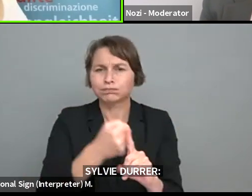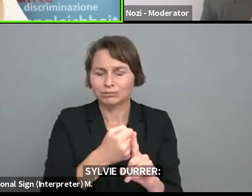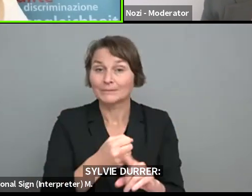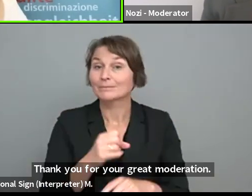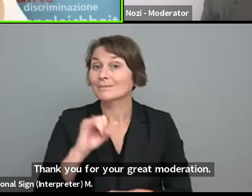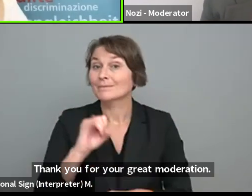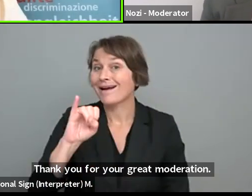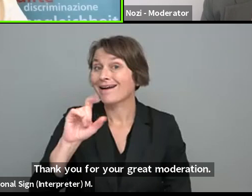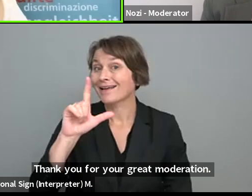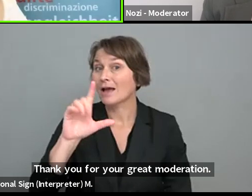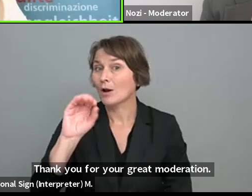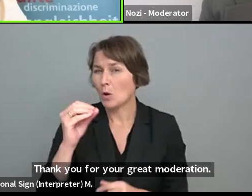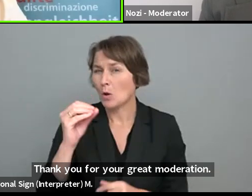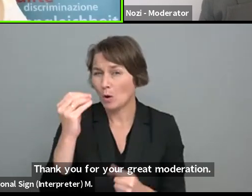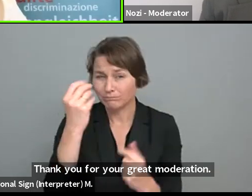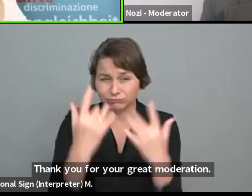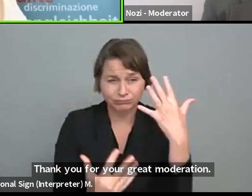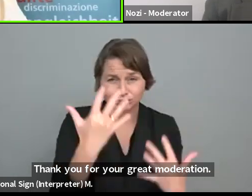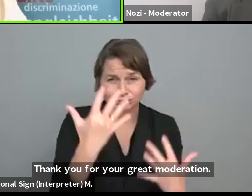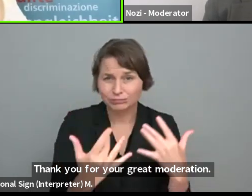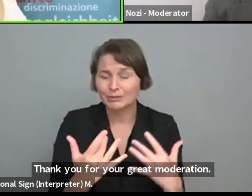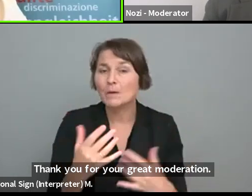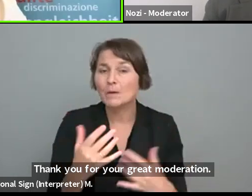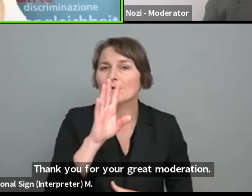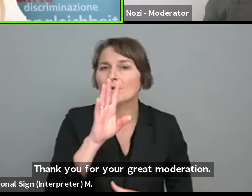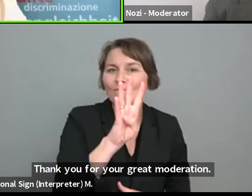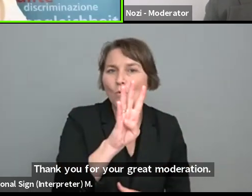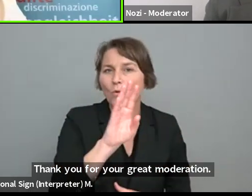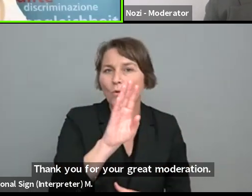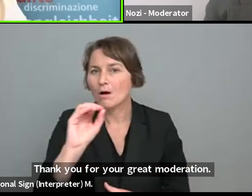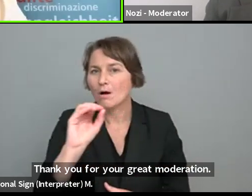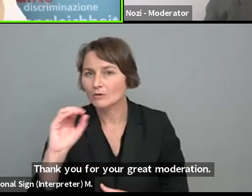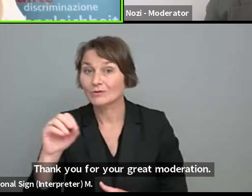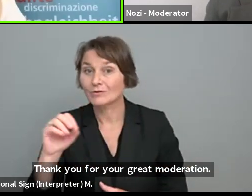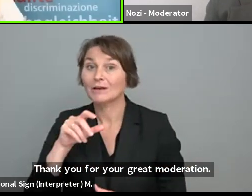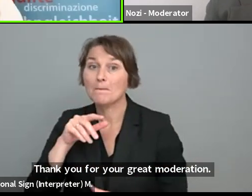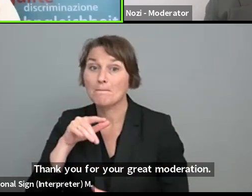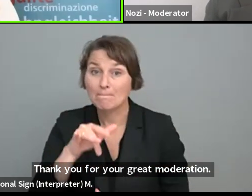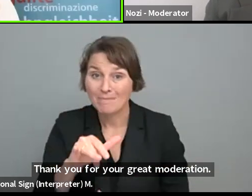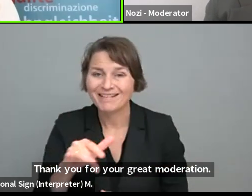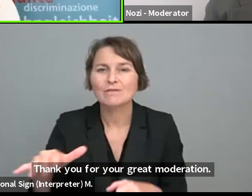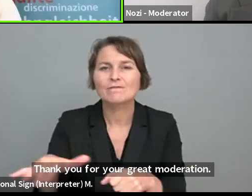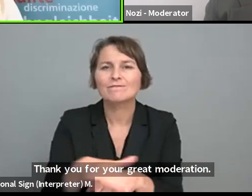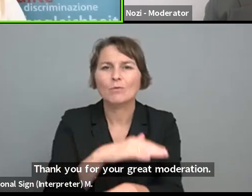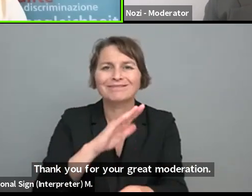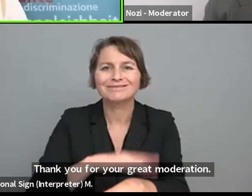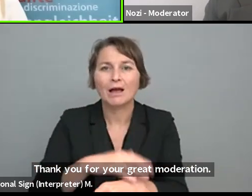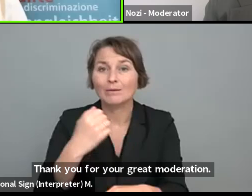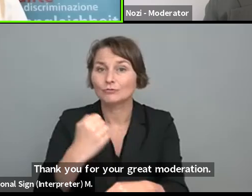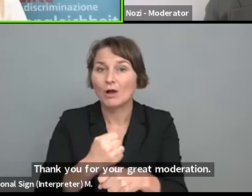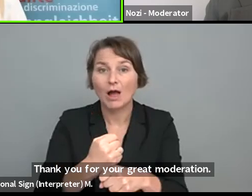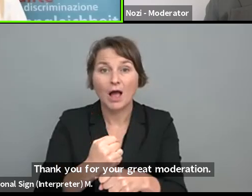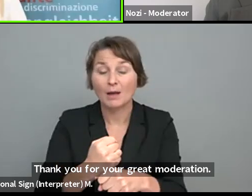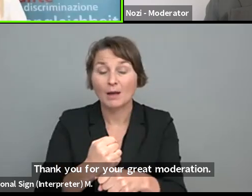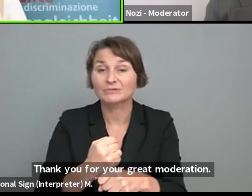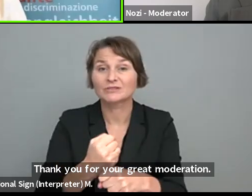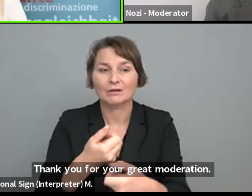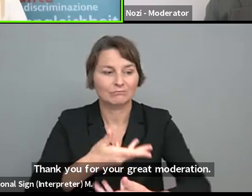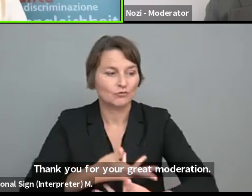estimates, 400 million full-time jobs have been lost since the